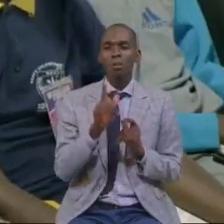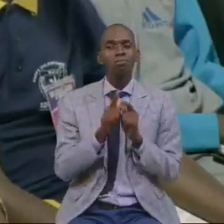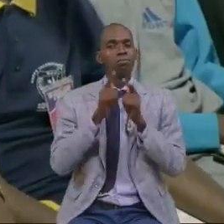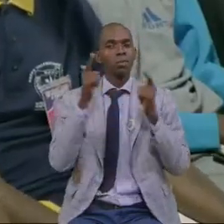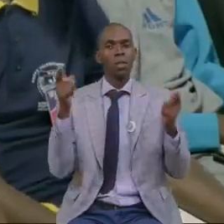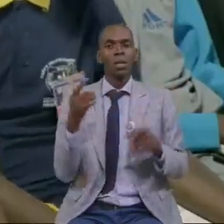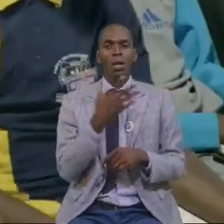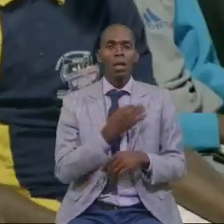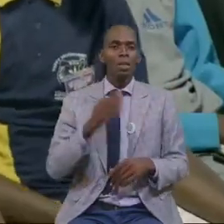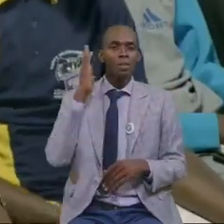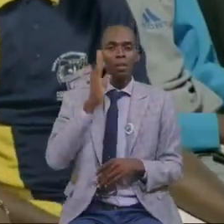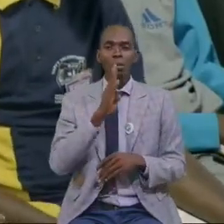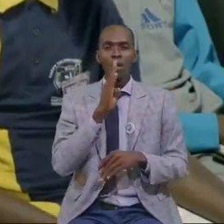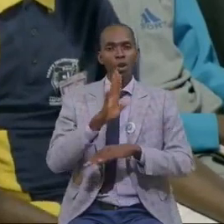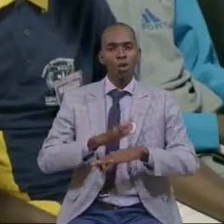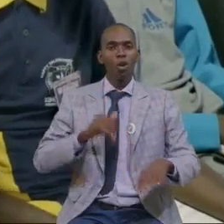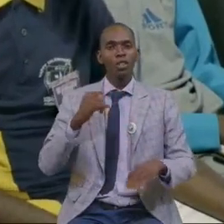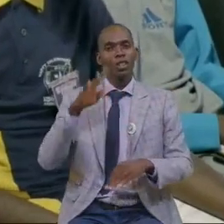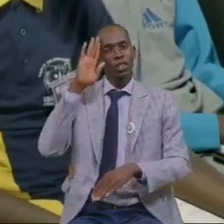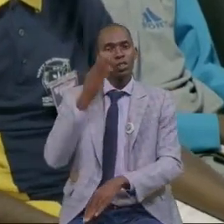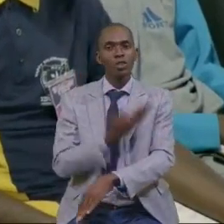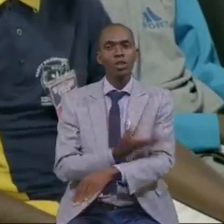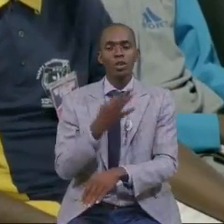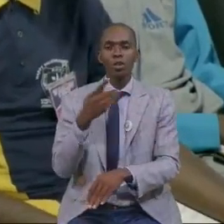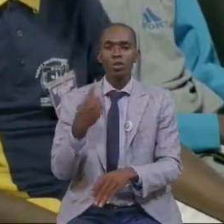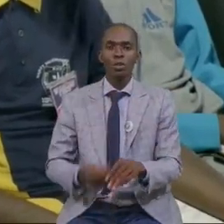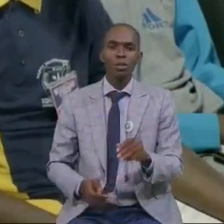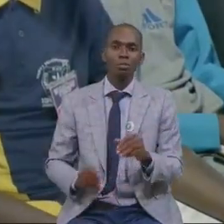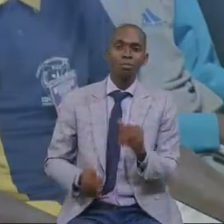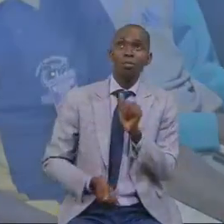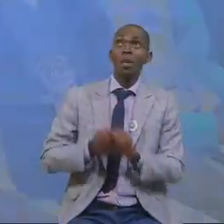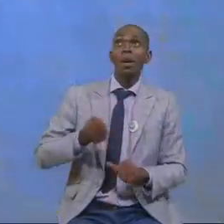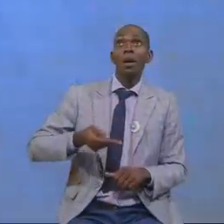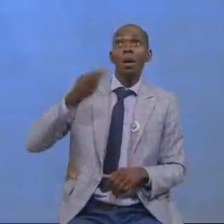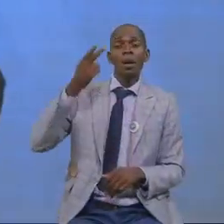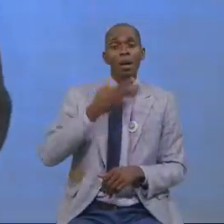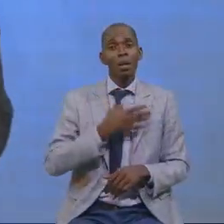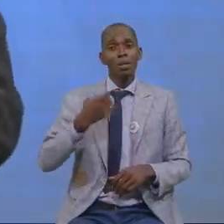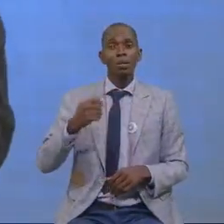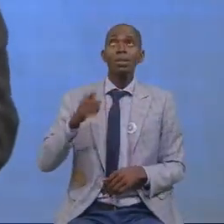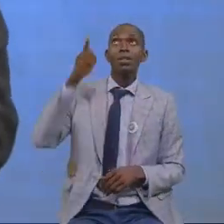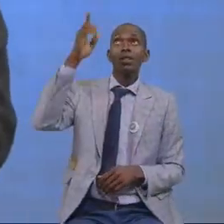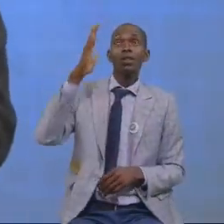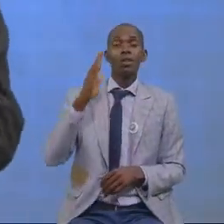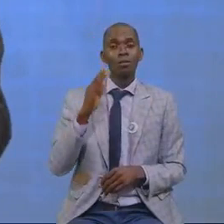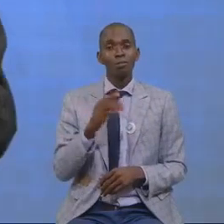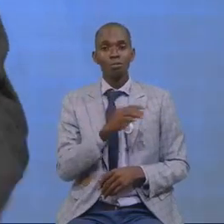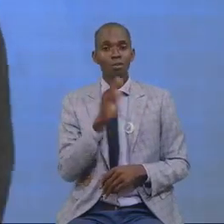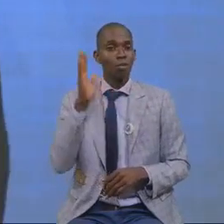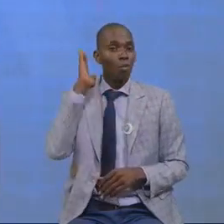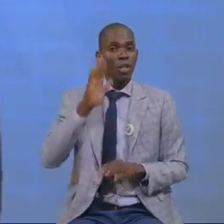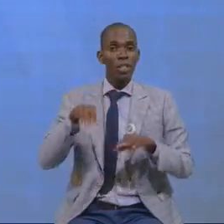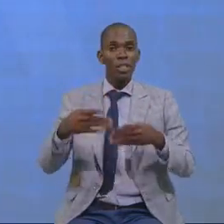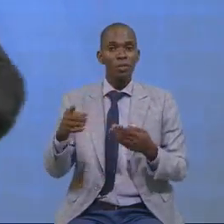the Son of the Highest, and the Lord God shall give him unto him